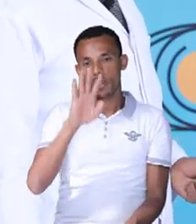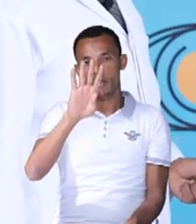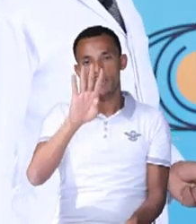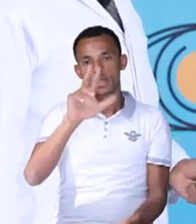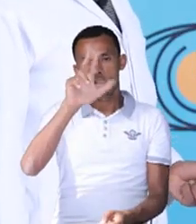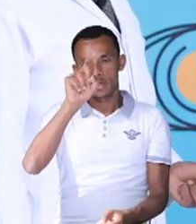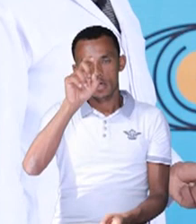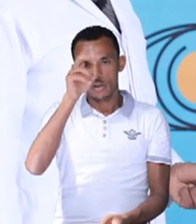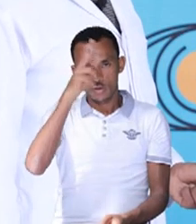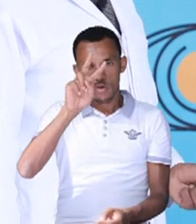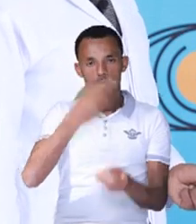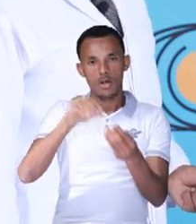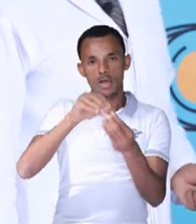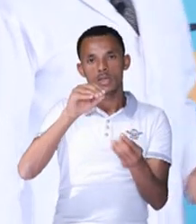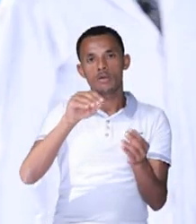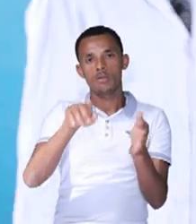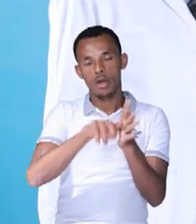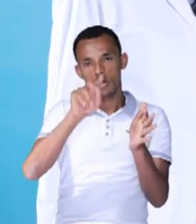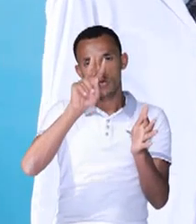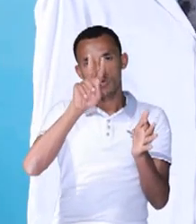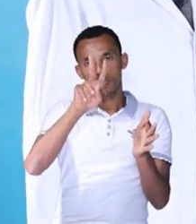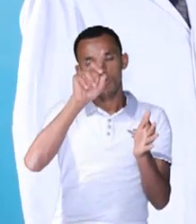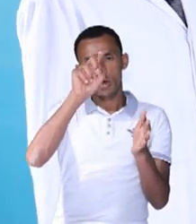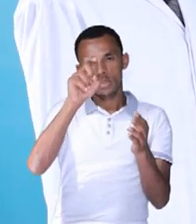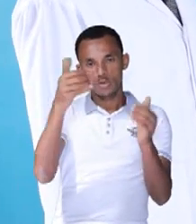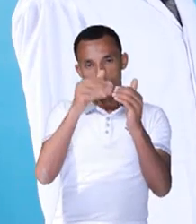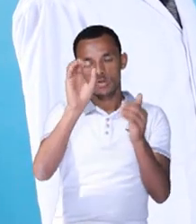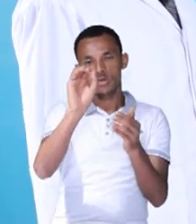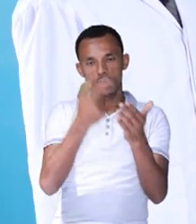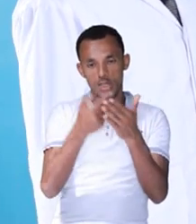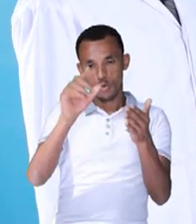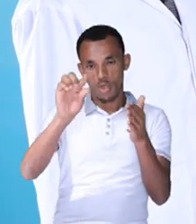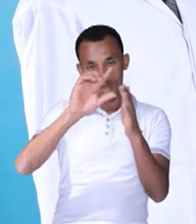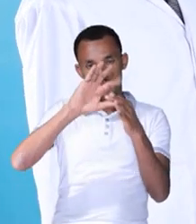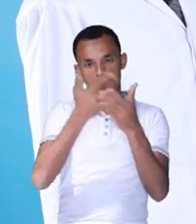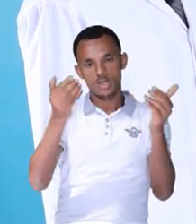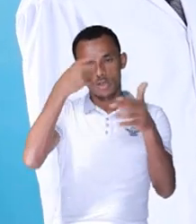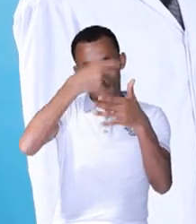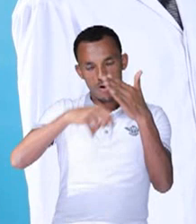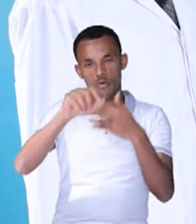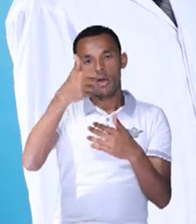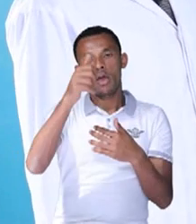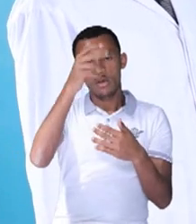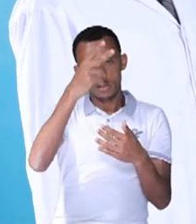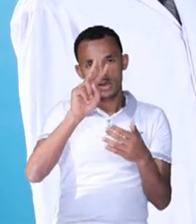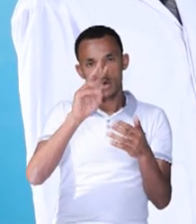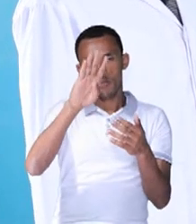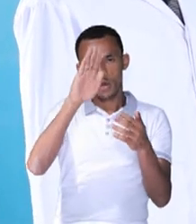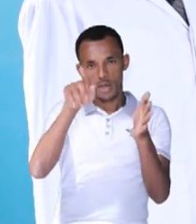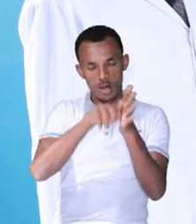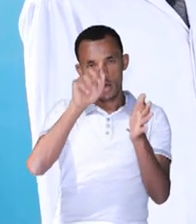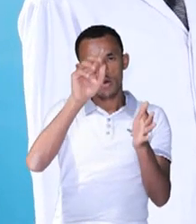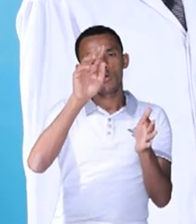B, 3x squared minus 2x plus 1 is equal to 0. Still, this is quadratic equation, but the values of A is 3, B